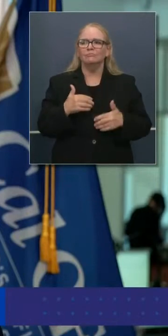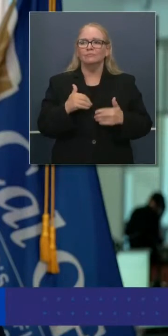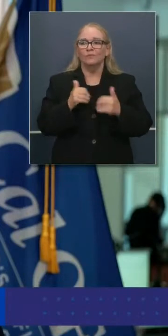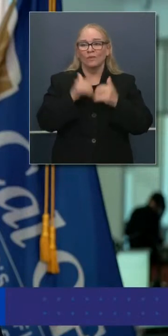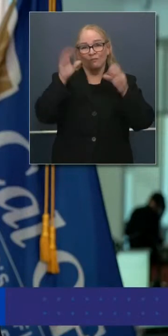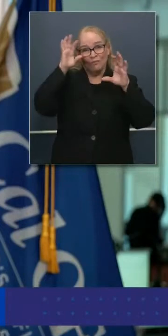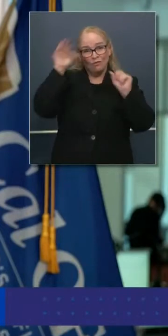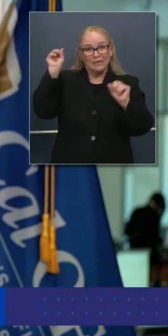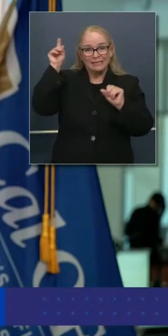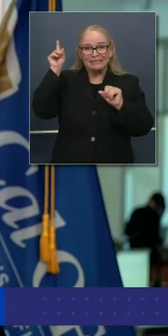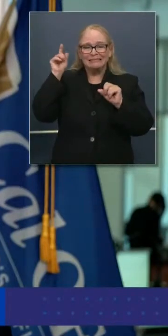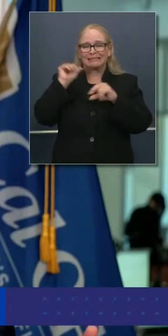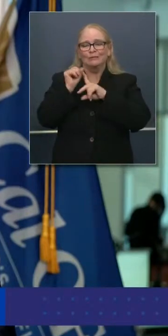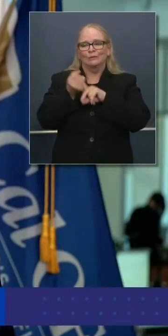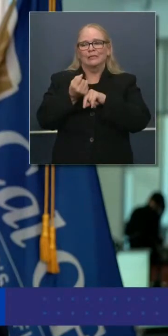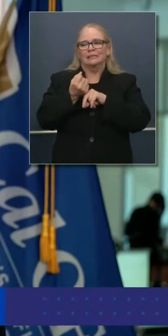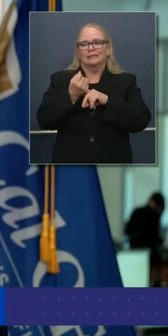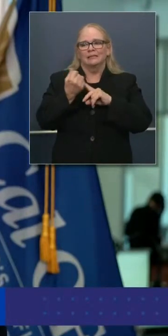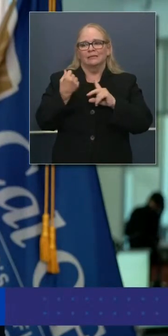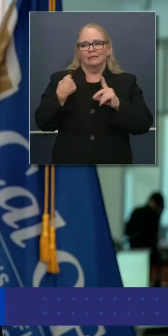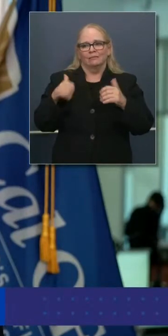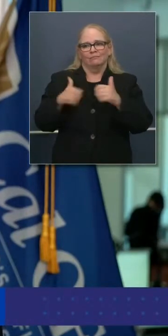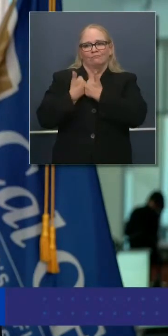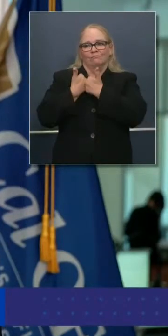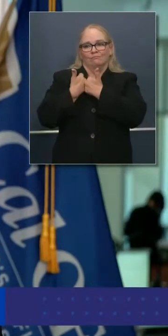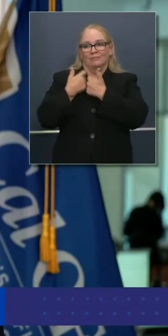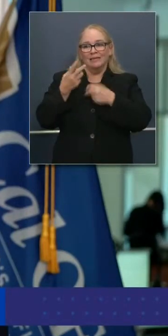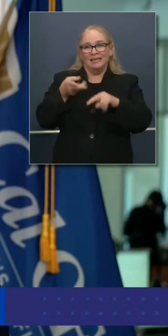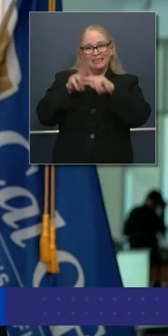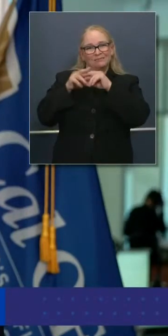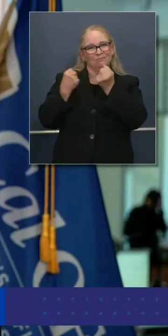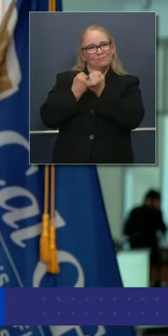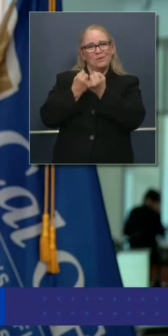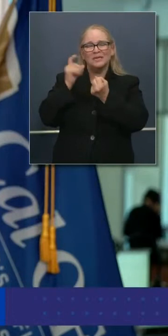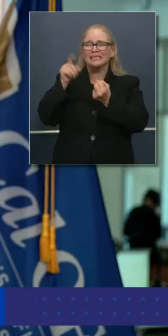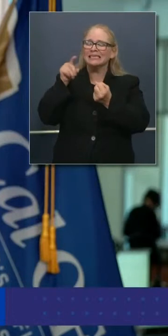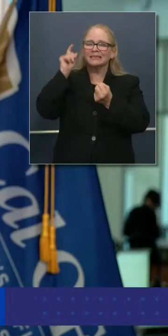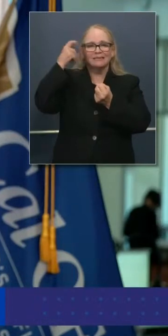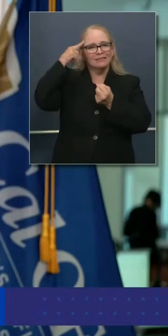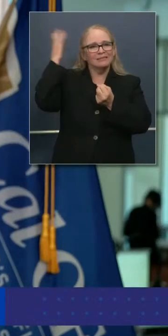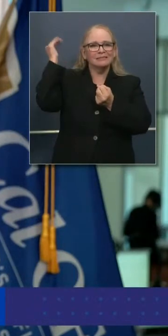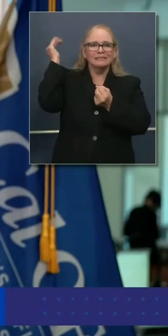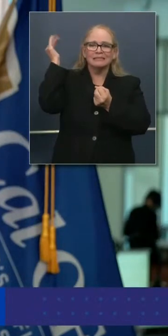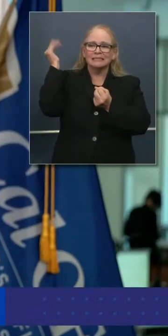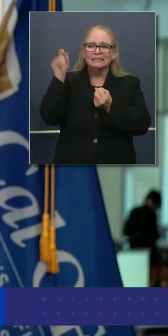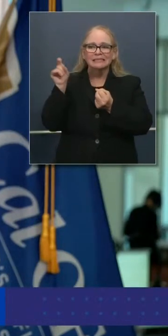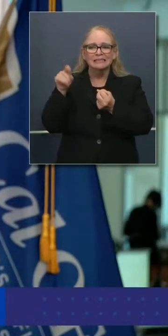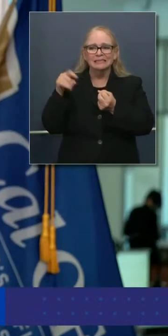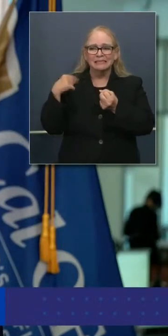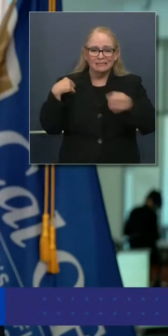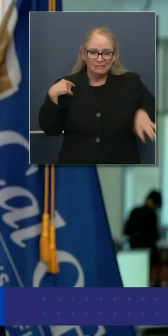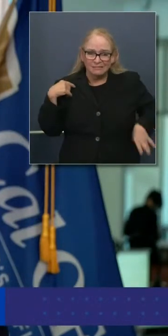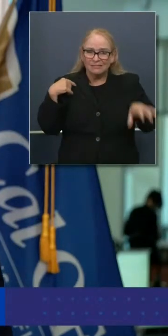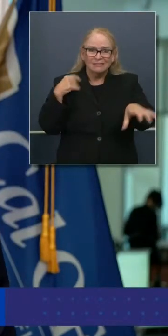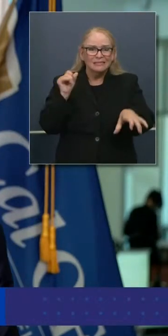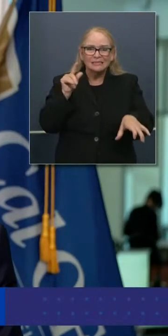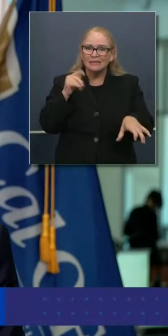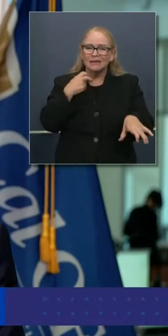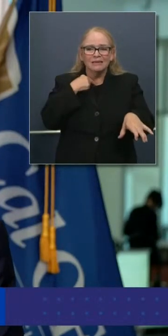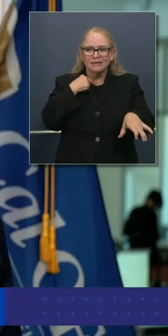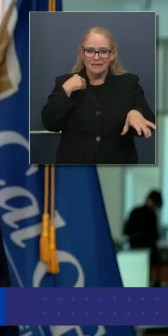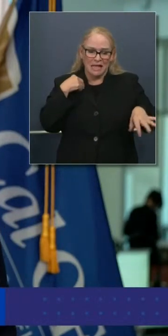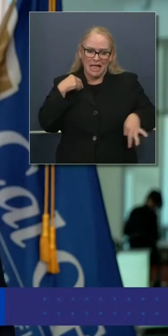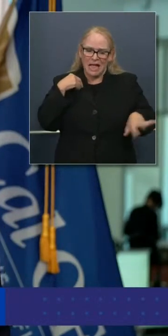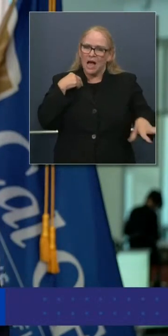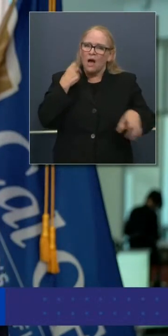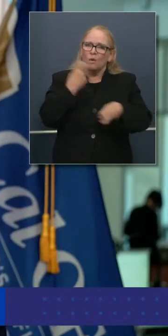increase in unemployment contribution. Those dollars, those CARES Act dollars that we have already